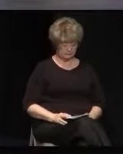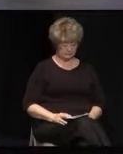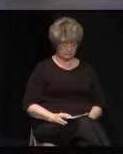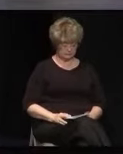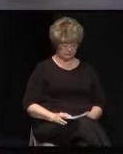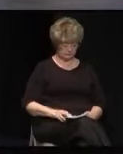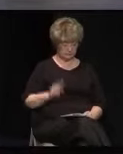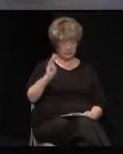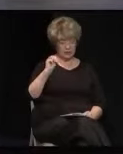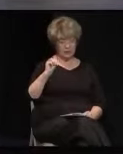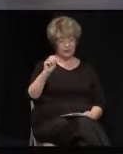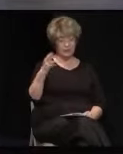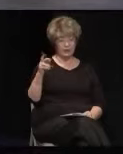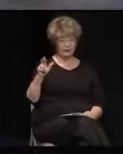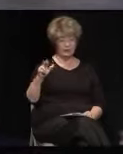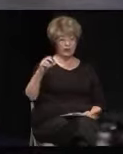Nellie Hope Lackey.